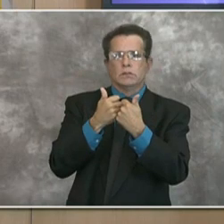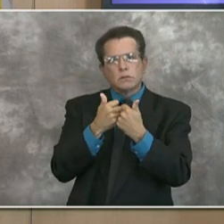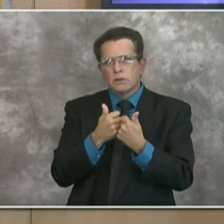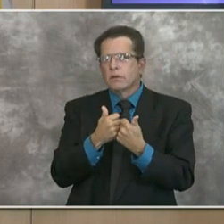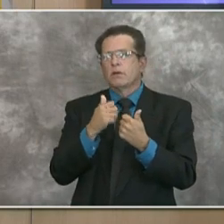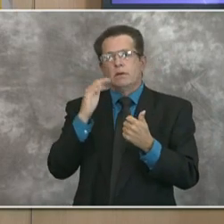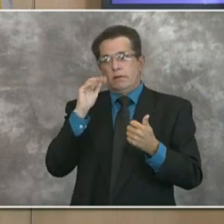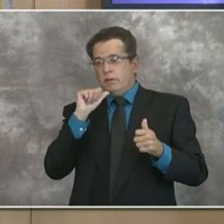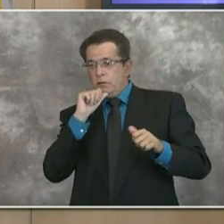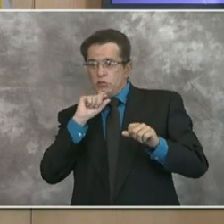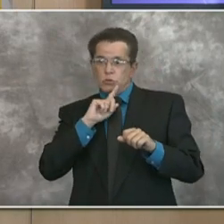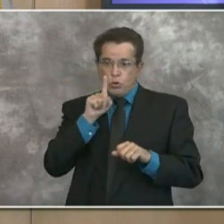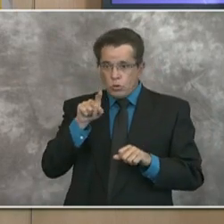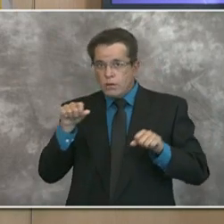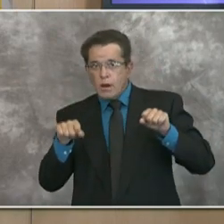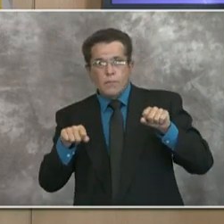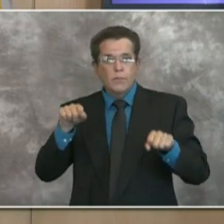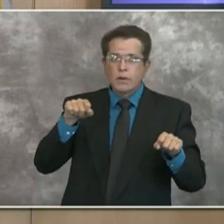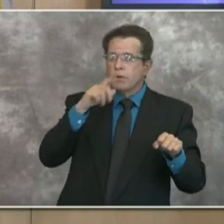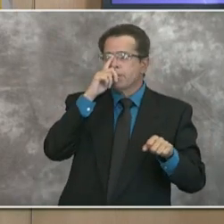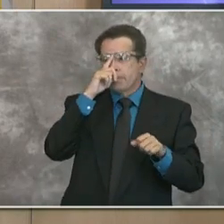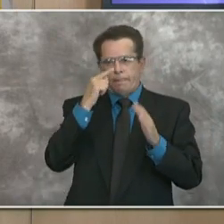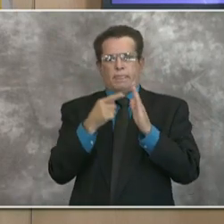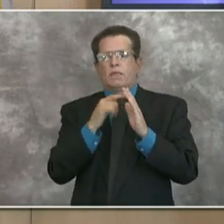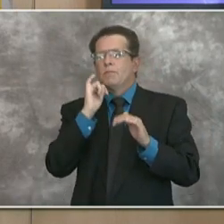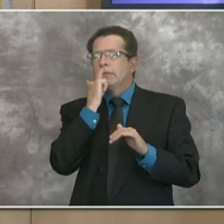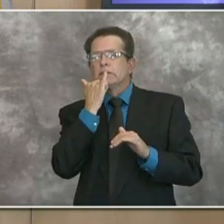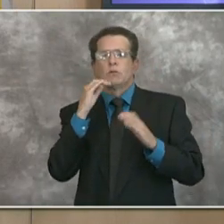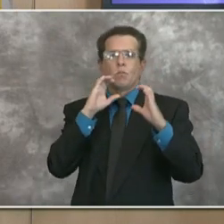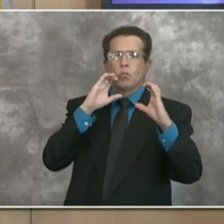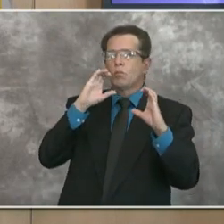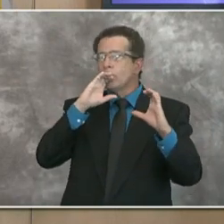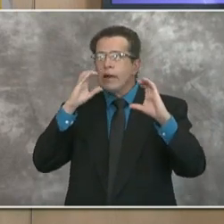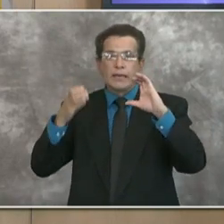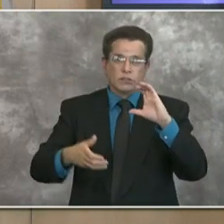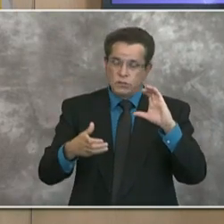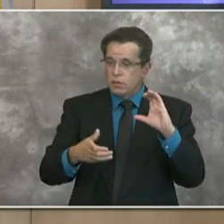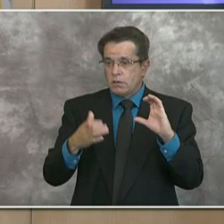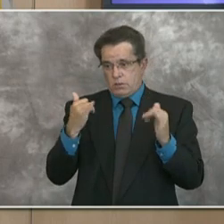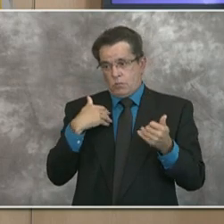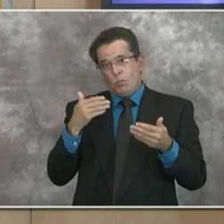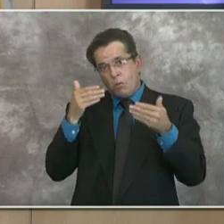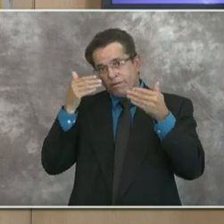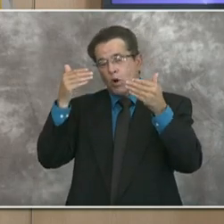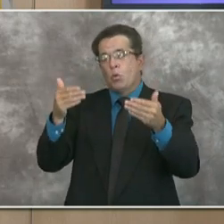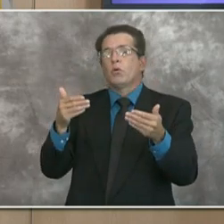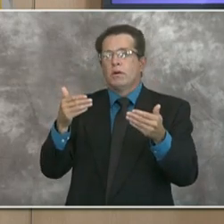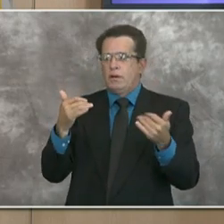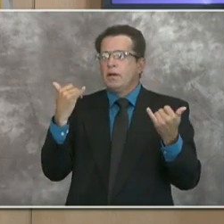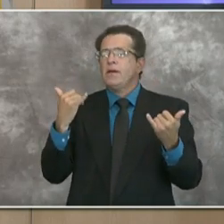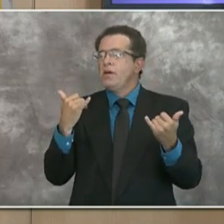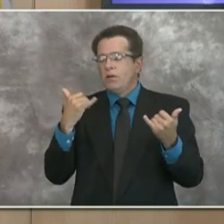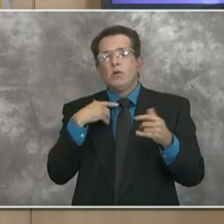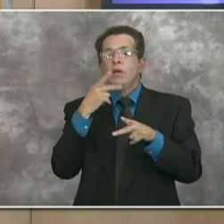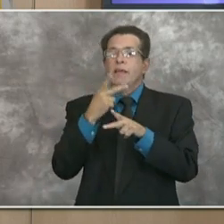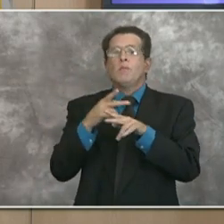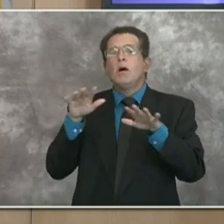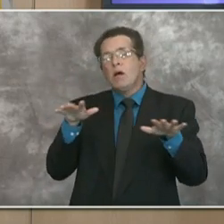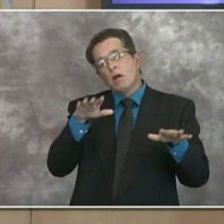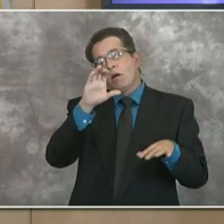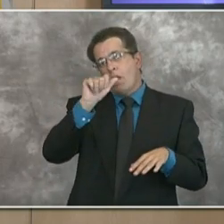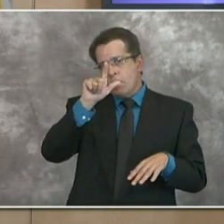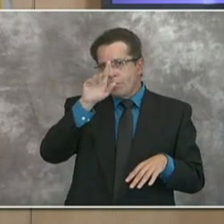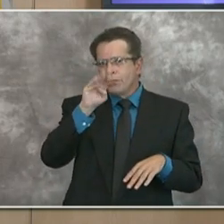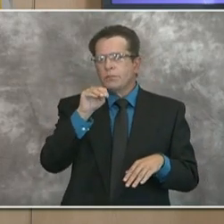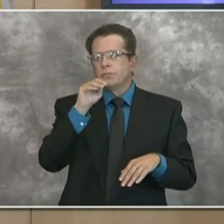going to have uncertainty. Every now and then we're going to have miscommunication. As we move forward into this era, let us remain calm,